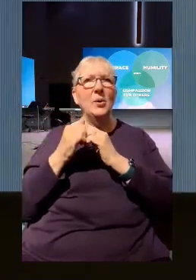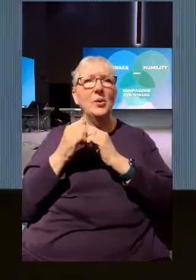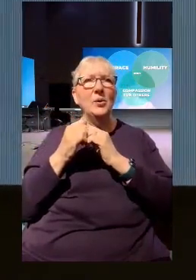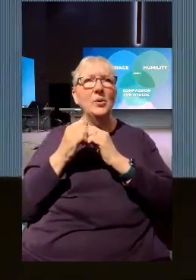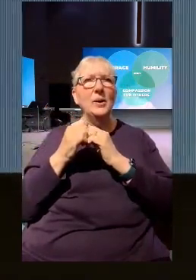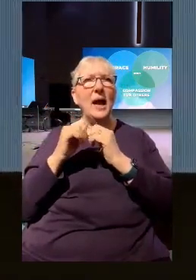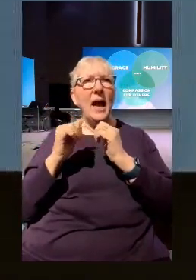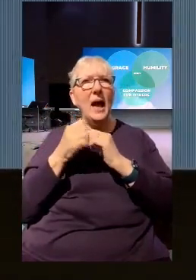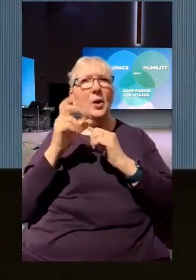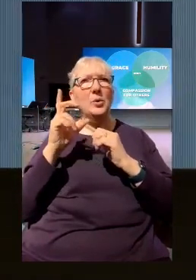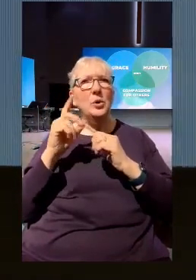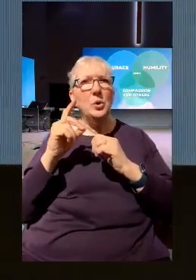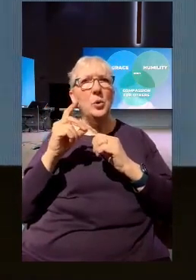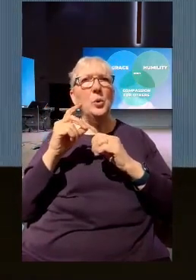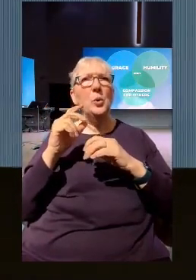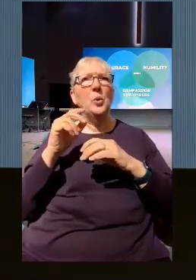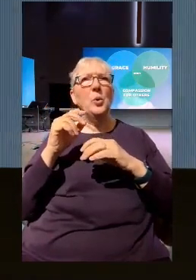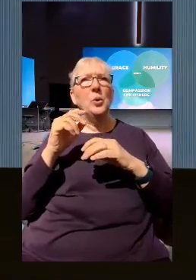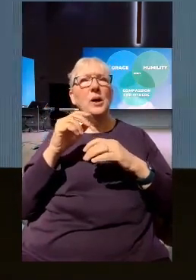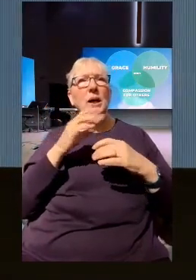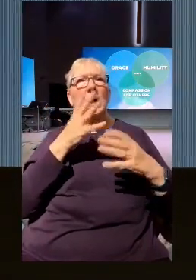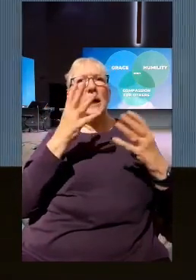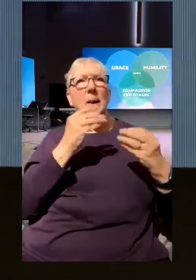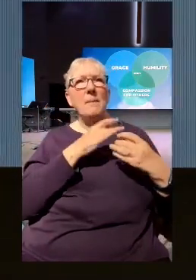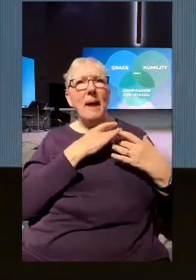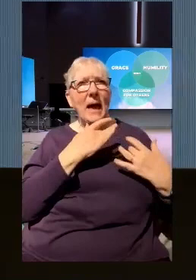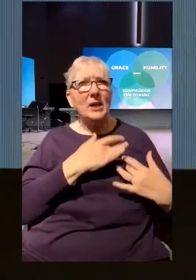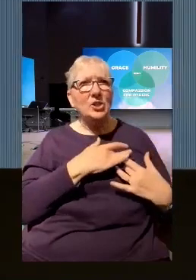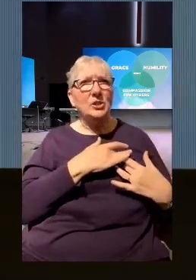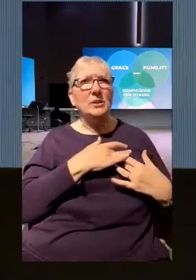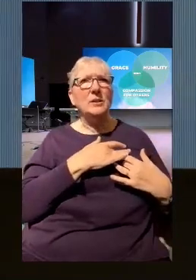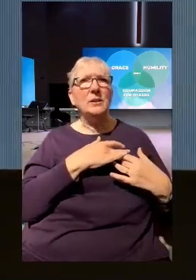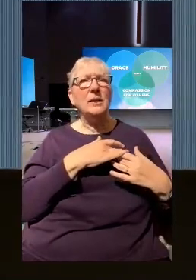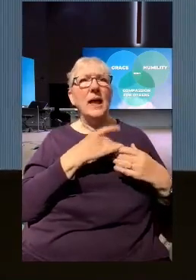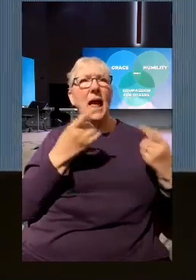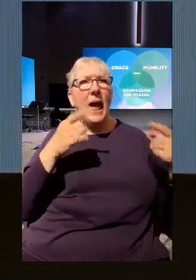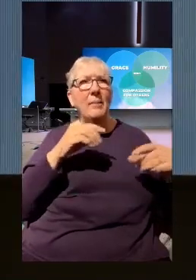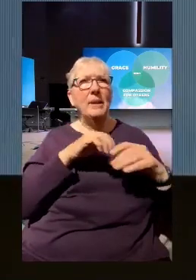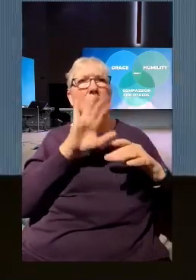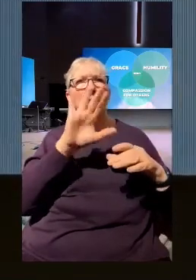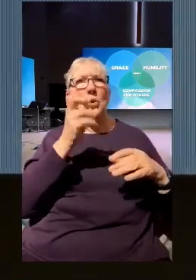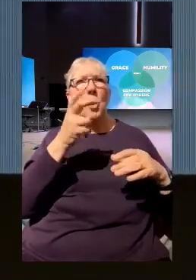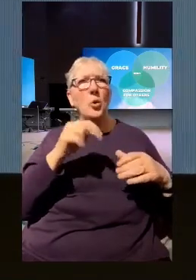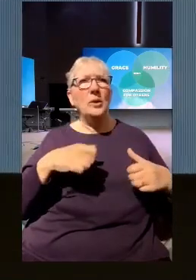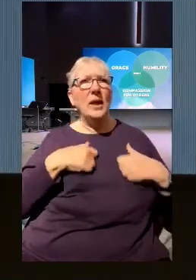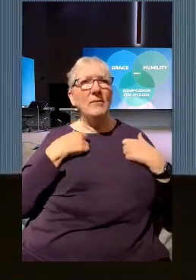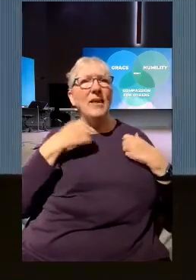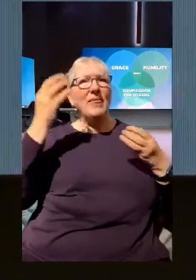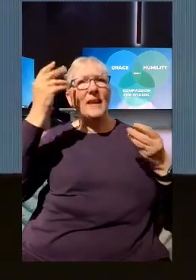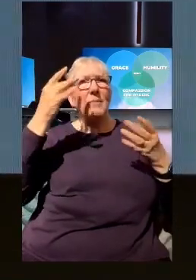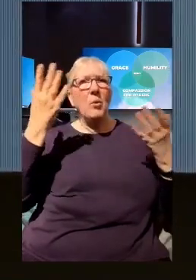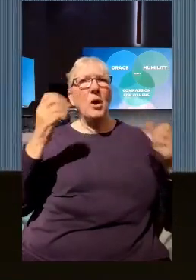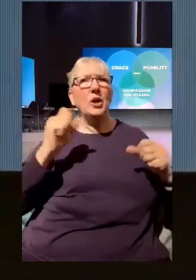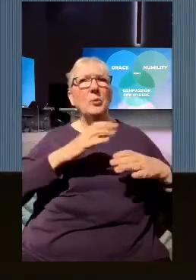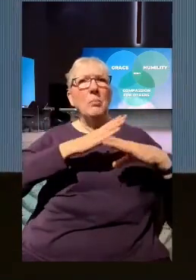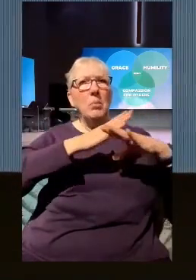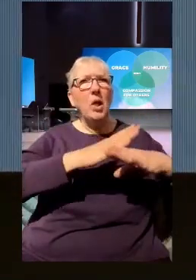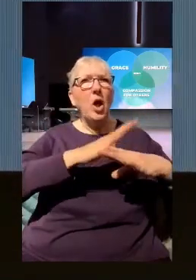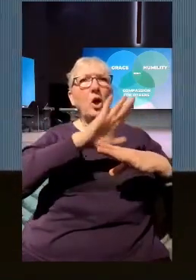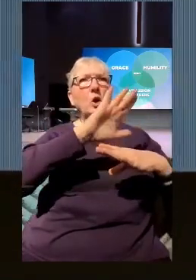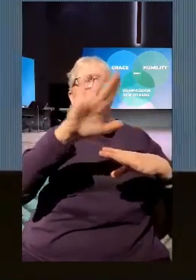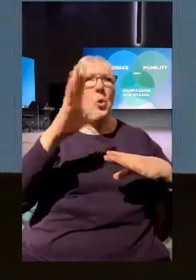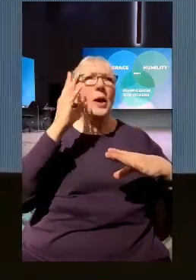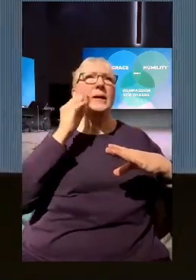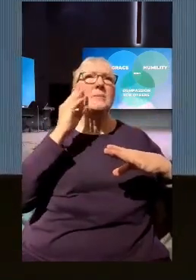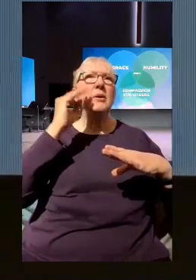life, think for a moment about what in your life could be blocking your experience of God's grace, your